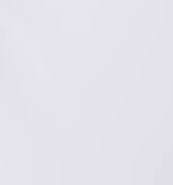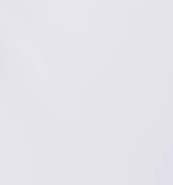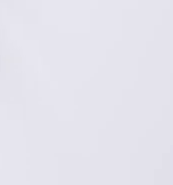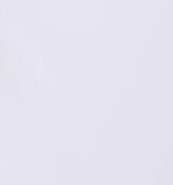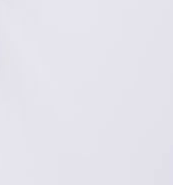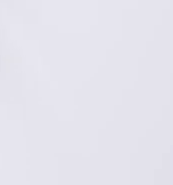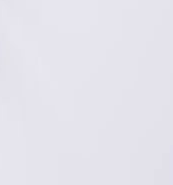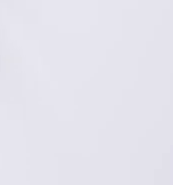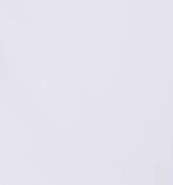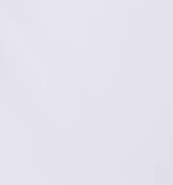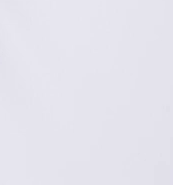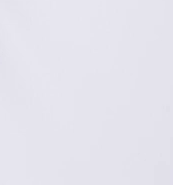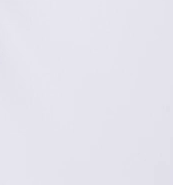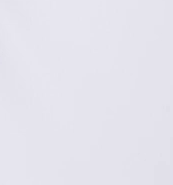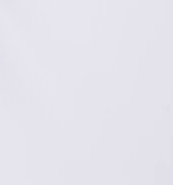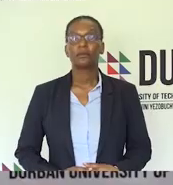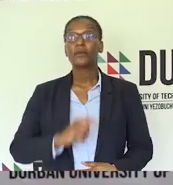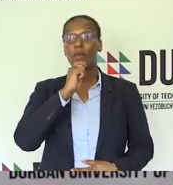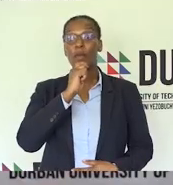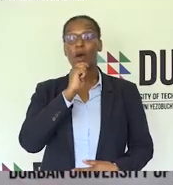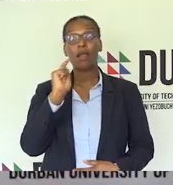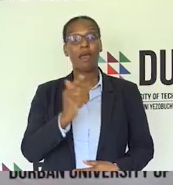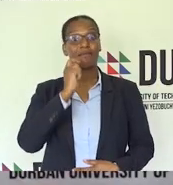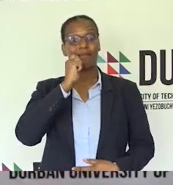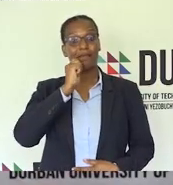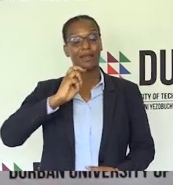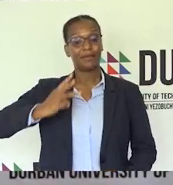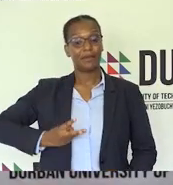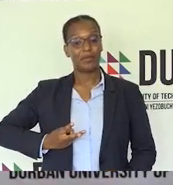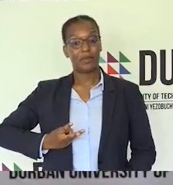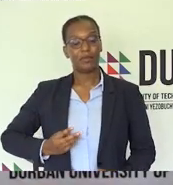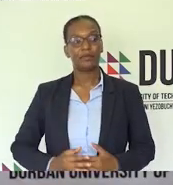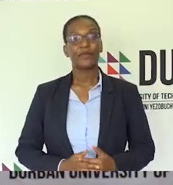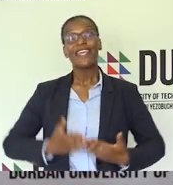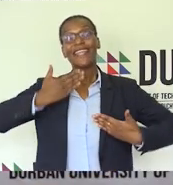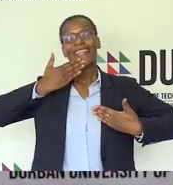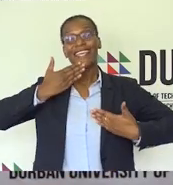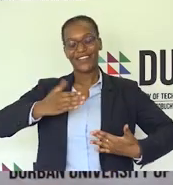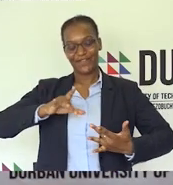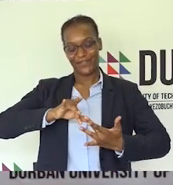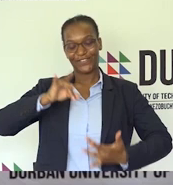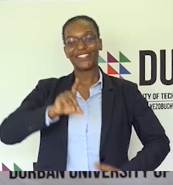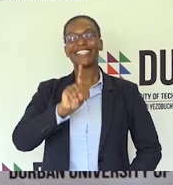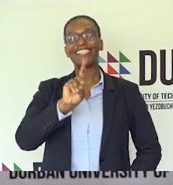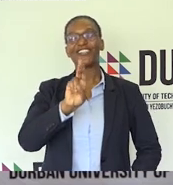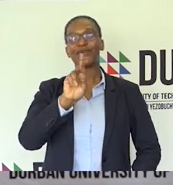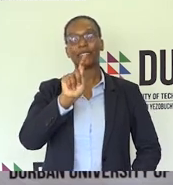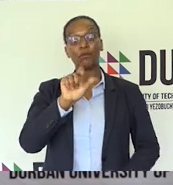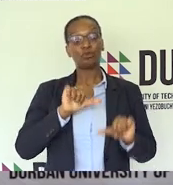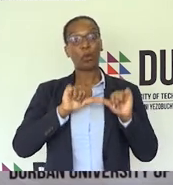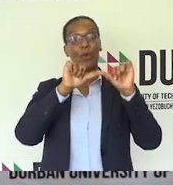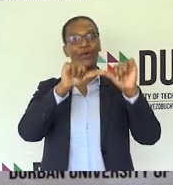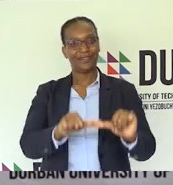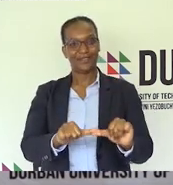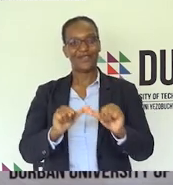Sibiya Usodobe. Good morning, ladies and gentlemen. Thank you for choosing DUT to pursue